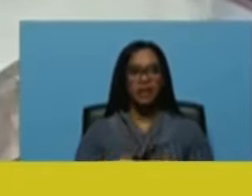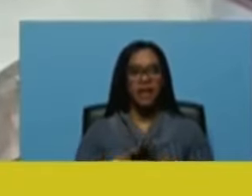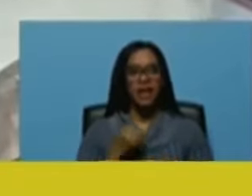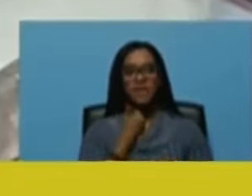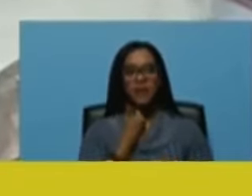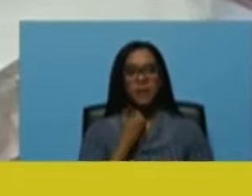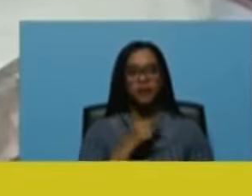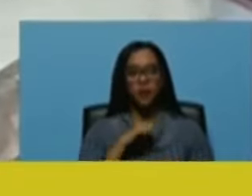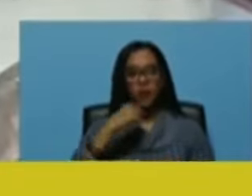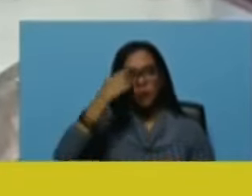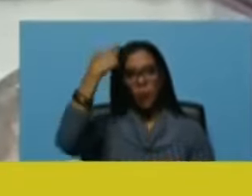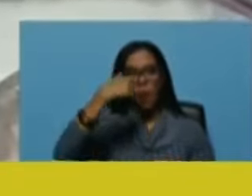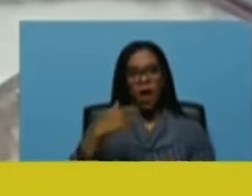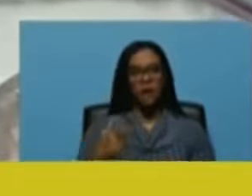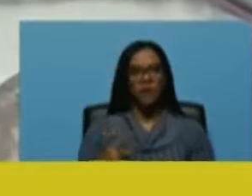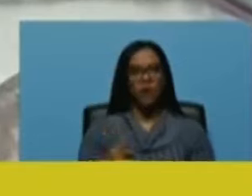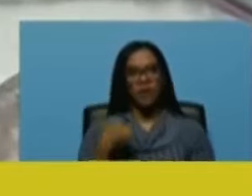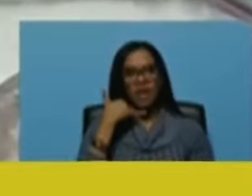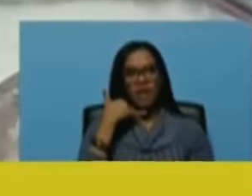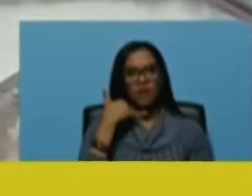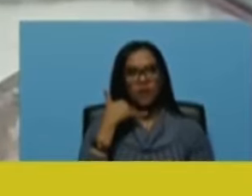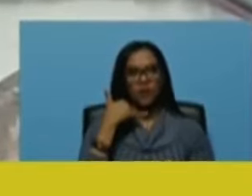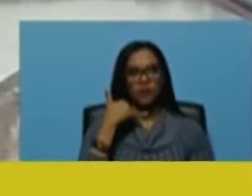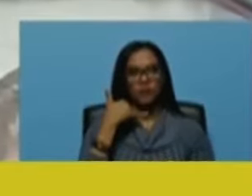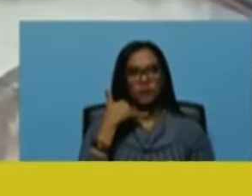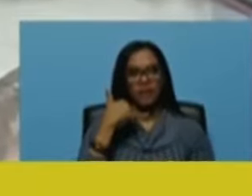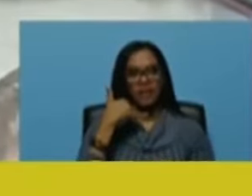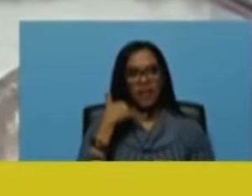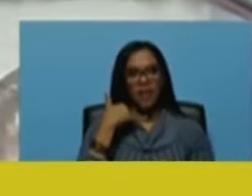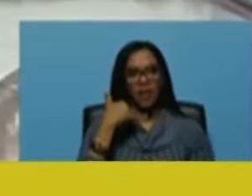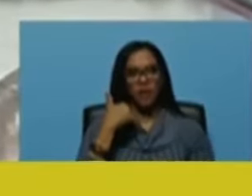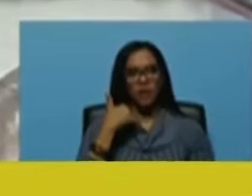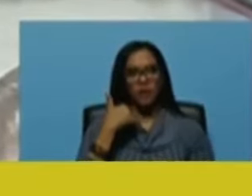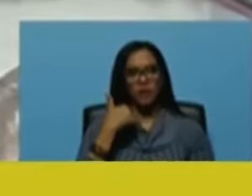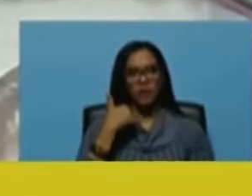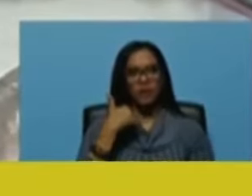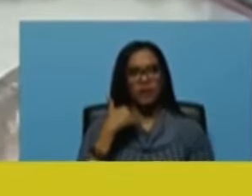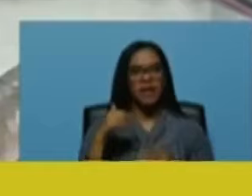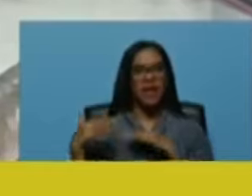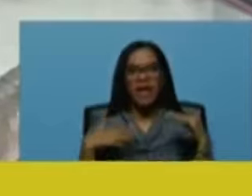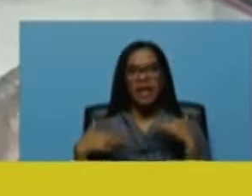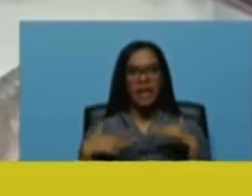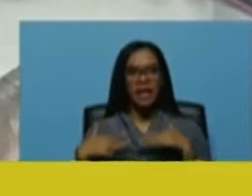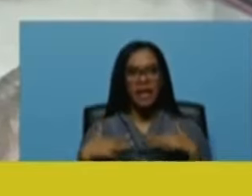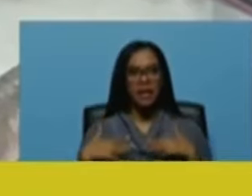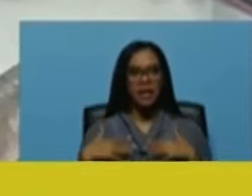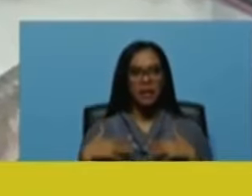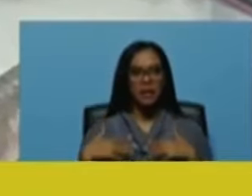They are actually sickening our people through the mobile phones, the war